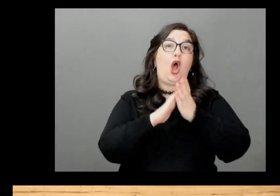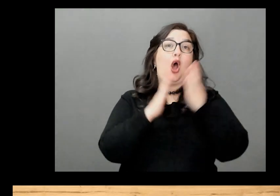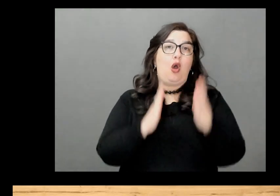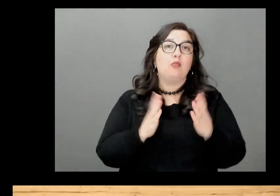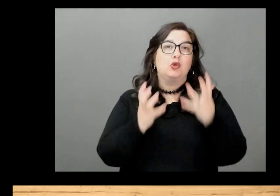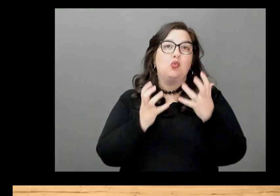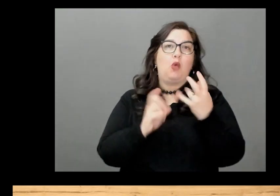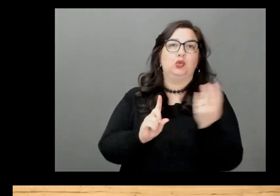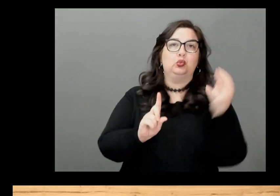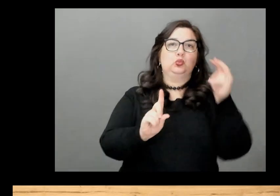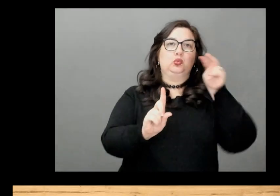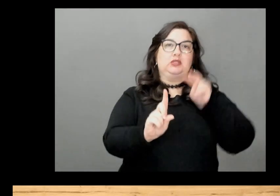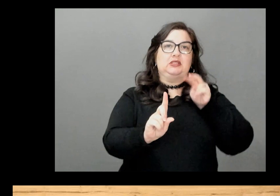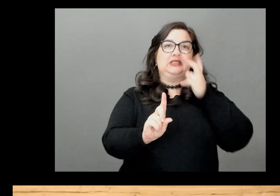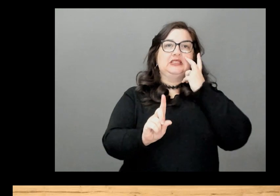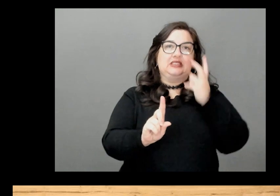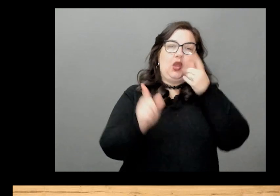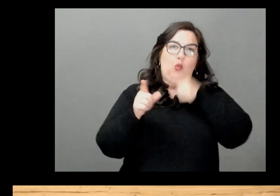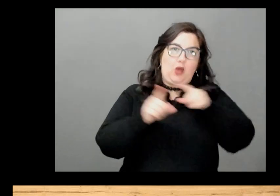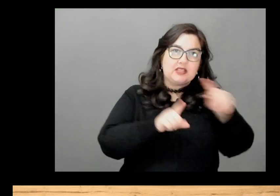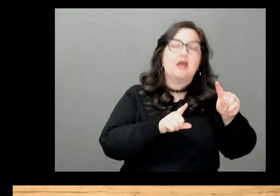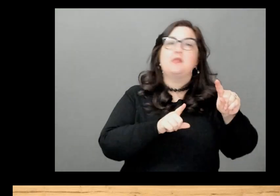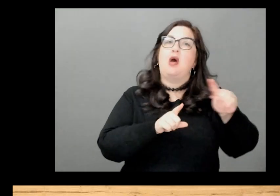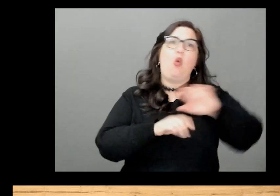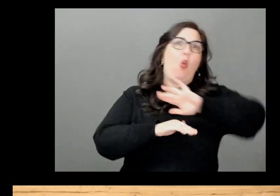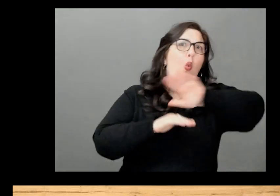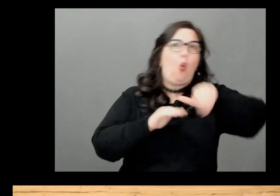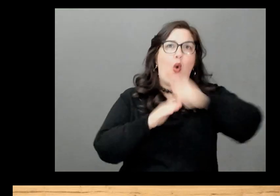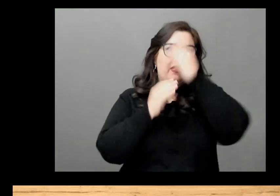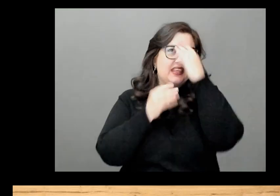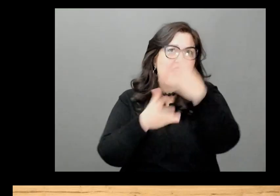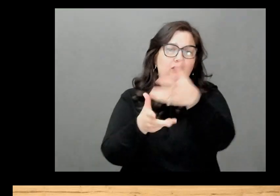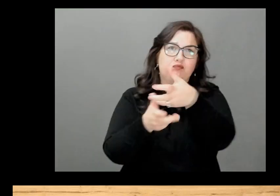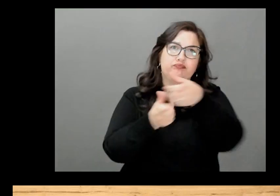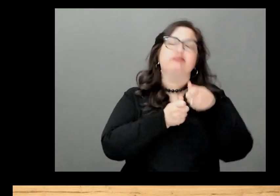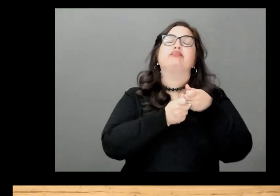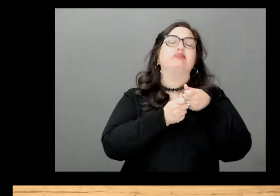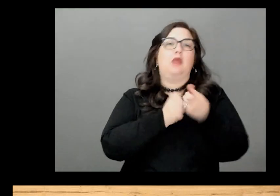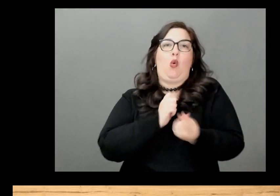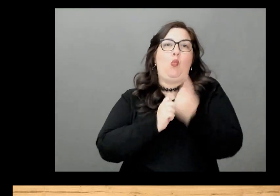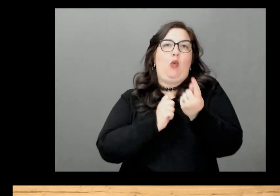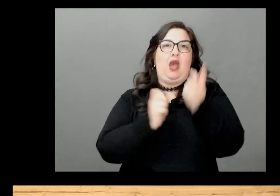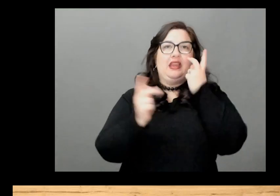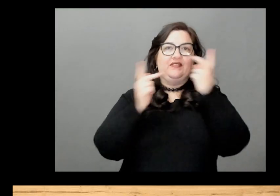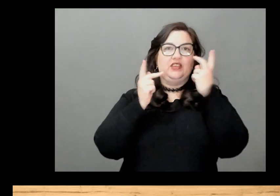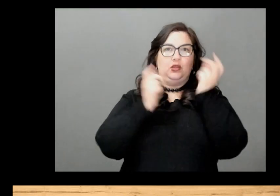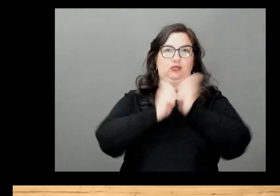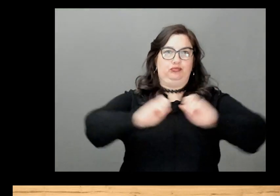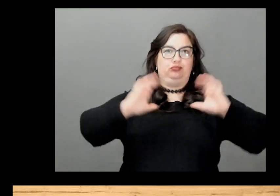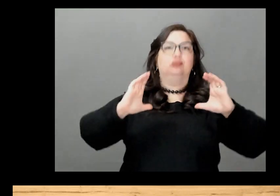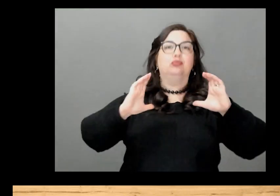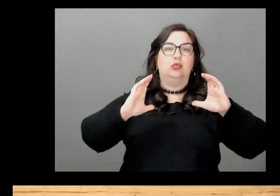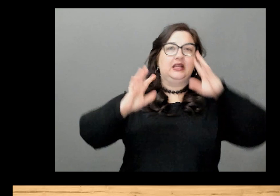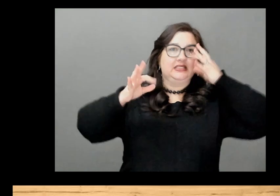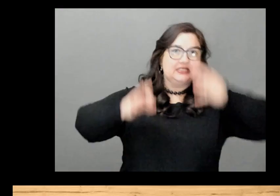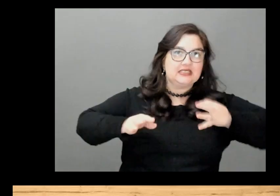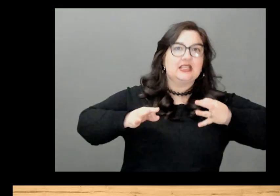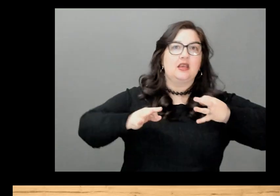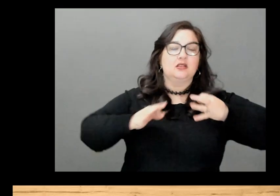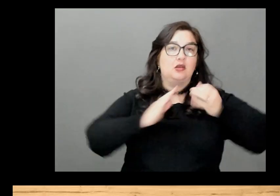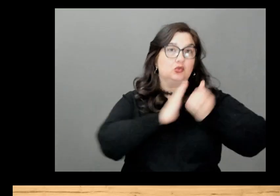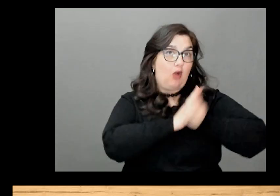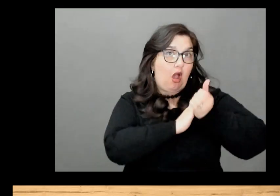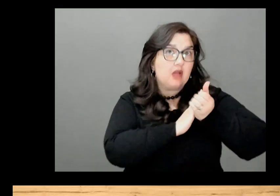glance, see what's happening, pull together all the information within a single view, and be able to make decisions, either automated